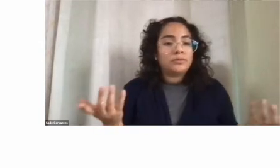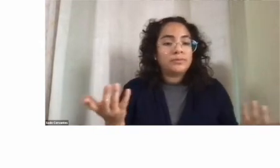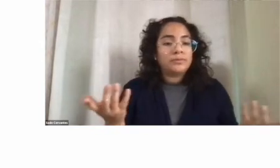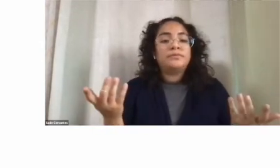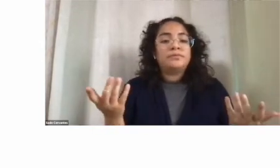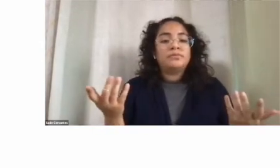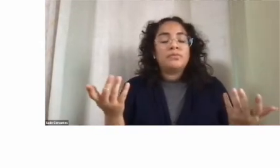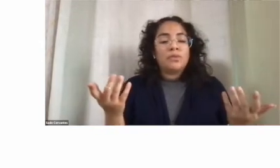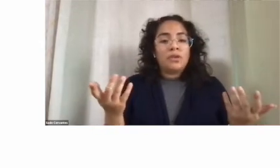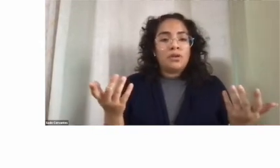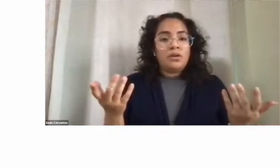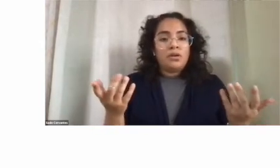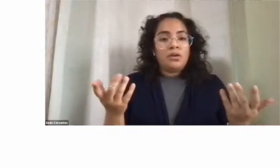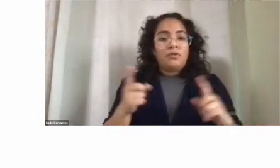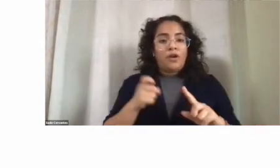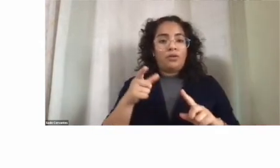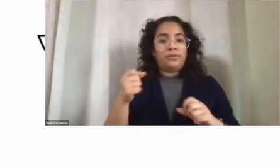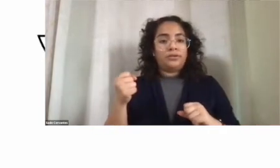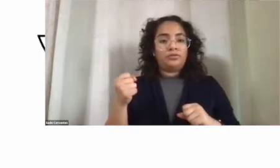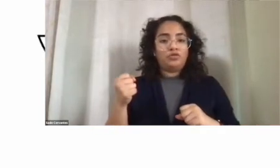from a strengths perspective,